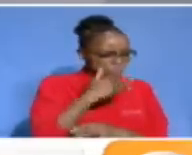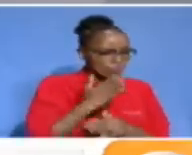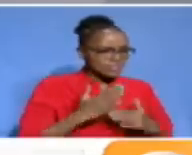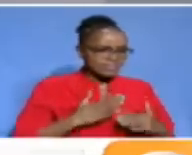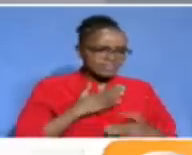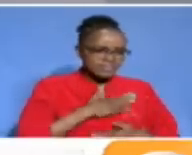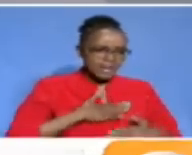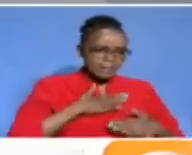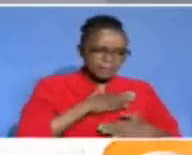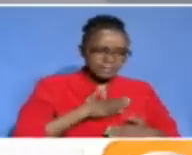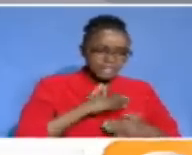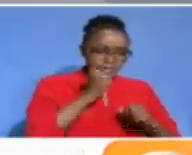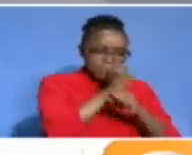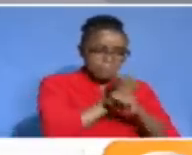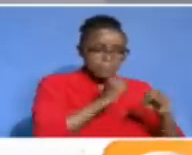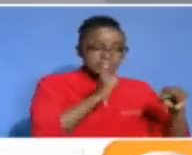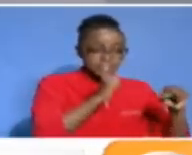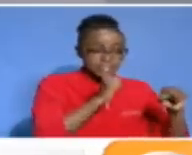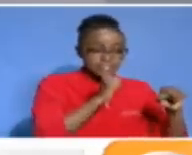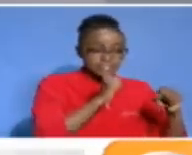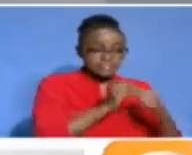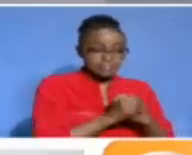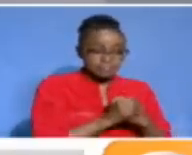that the president has